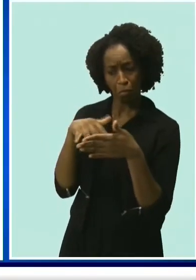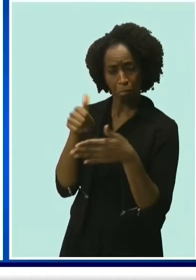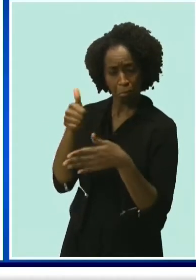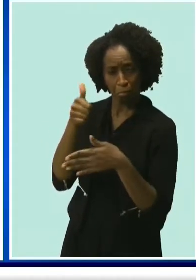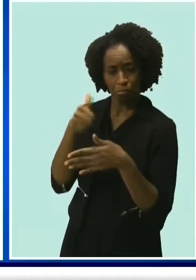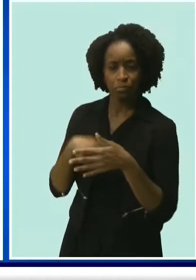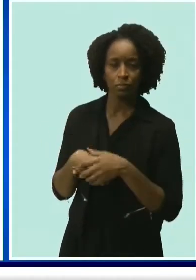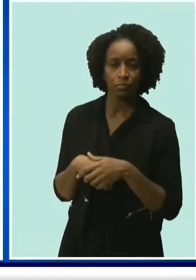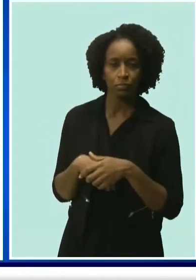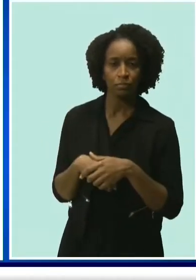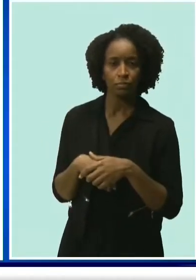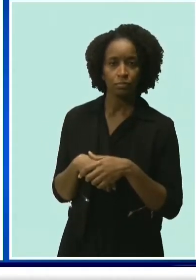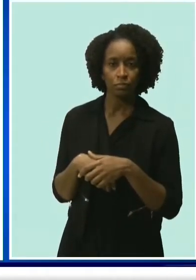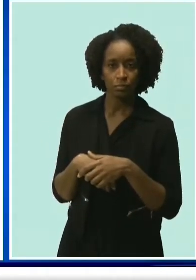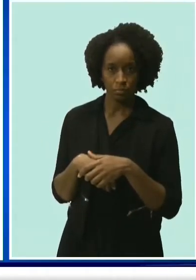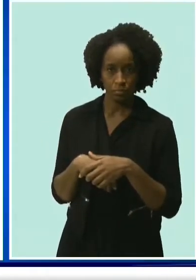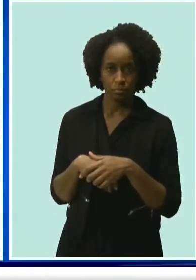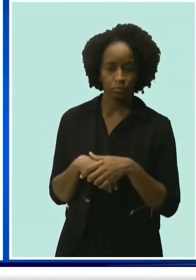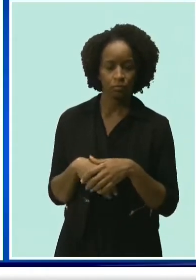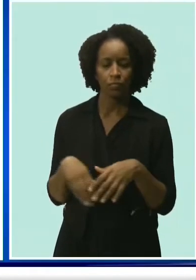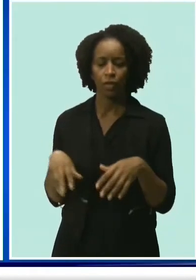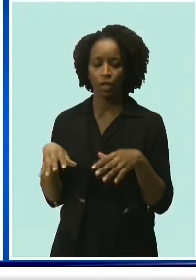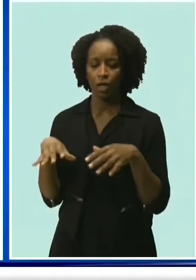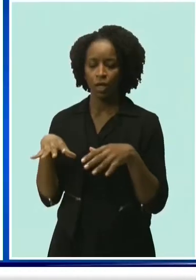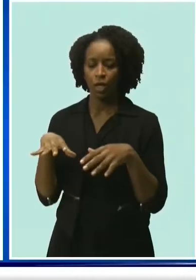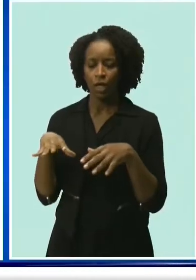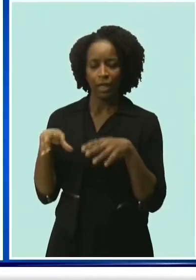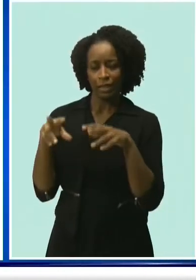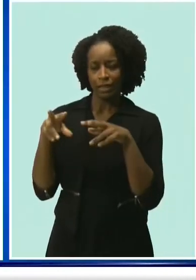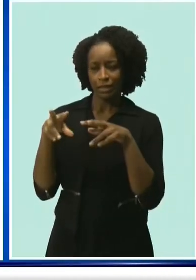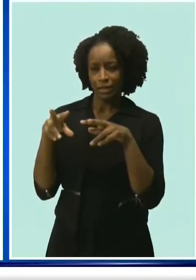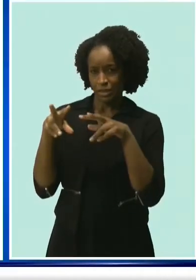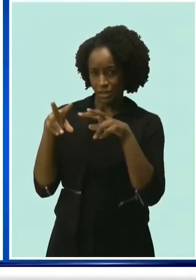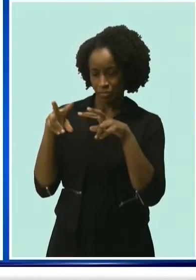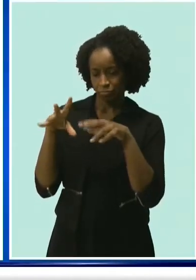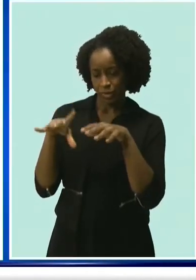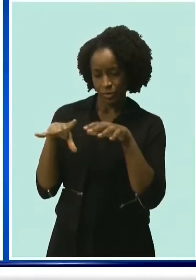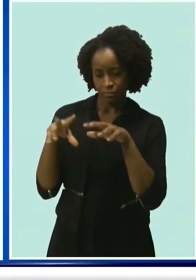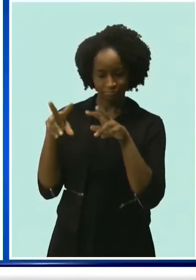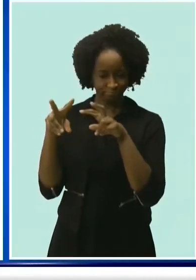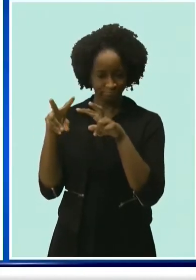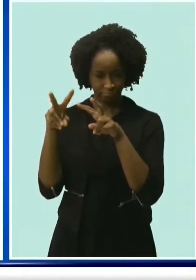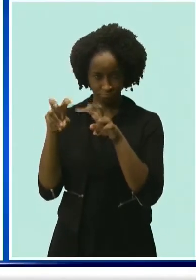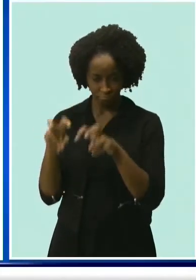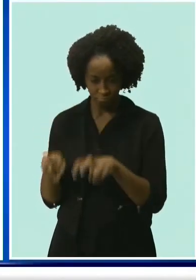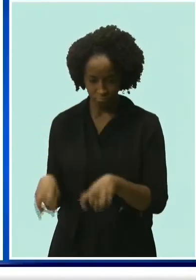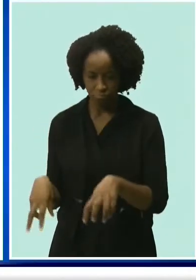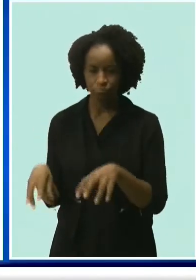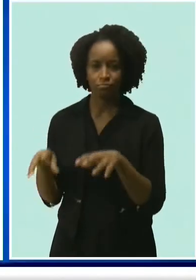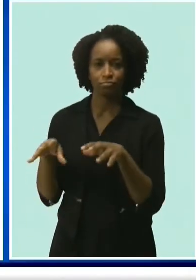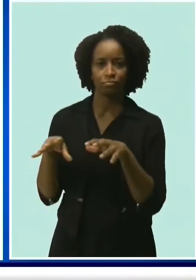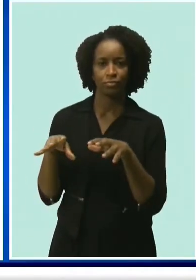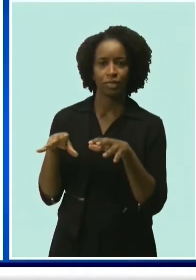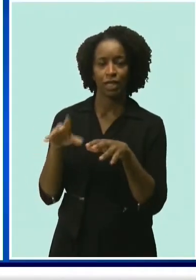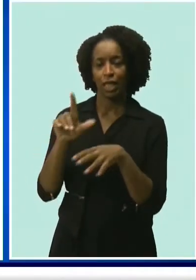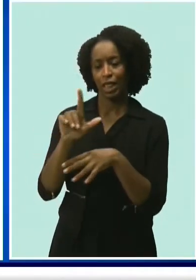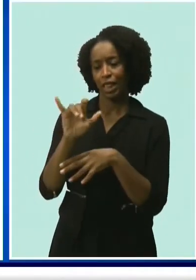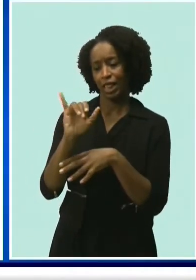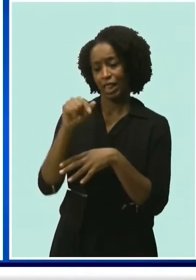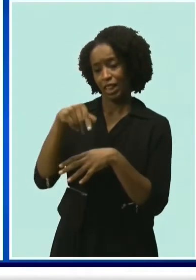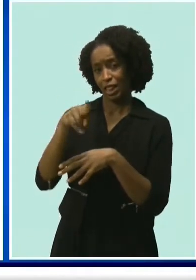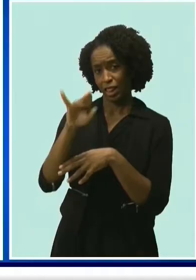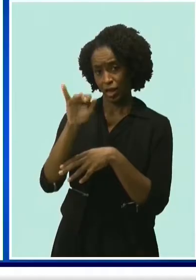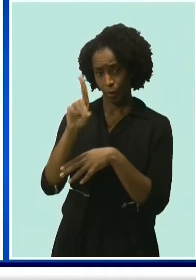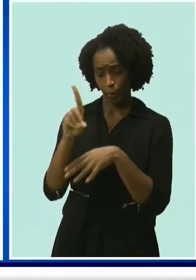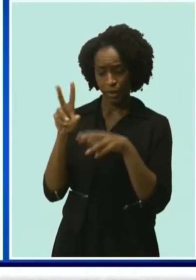early tests on what we call a liquid biopsy has shown that it seems to be able to diagnose